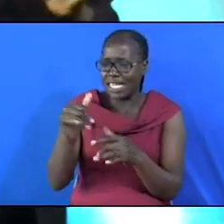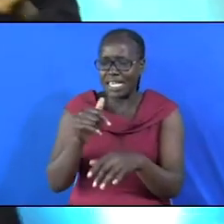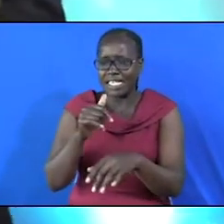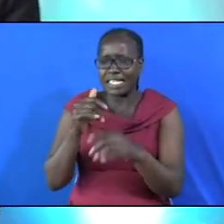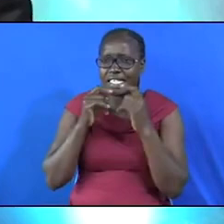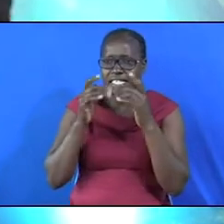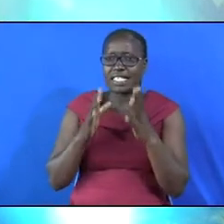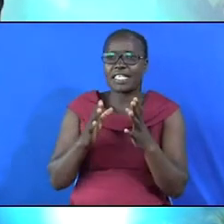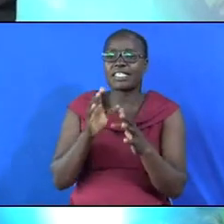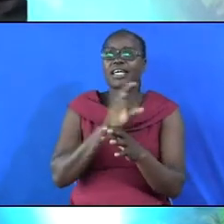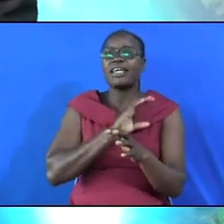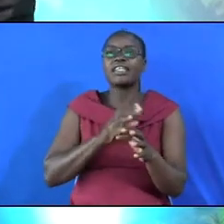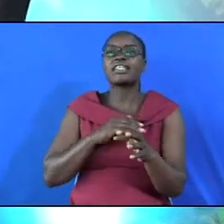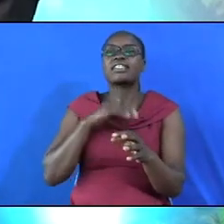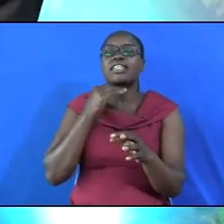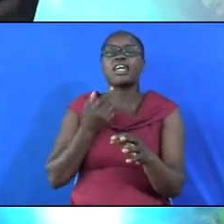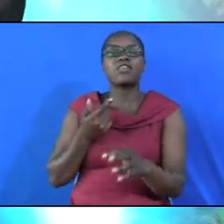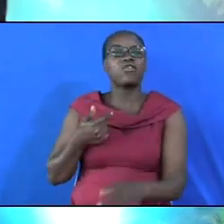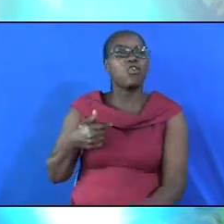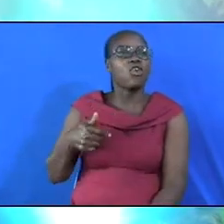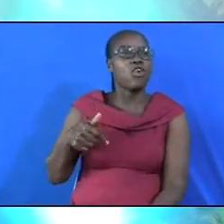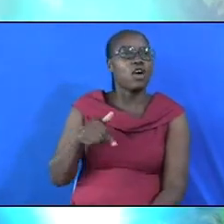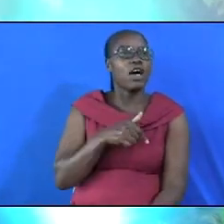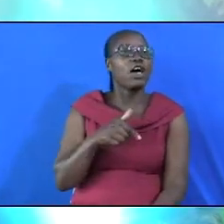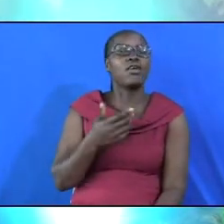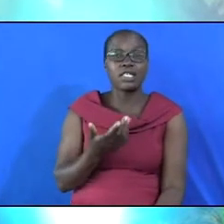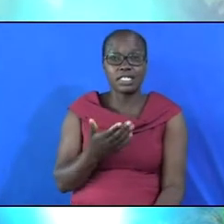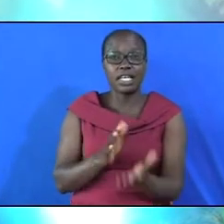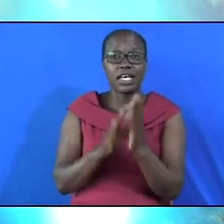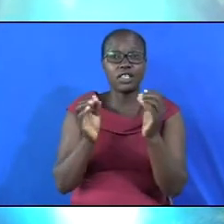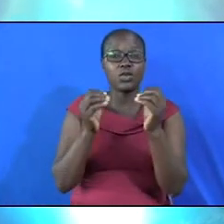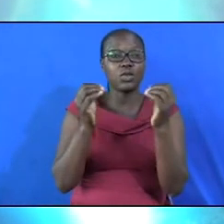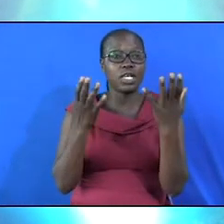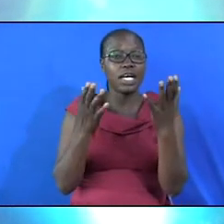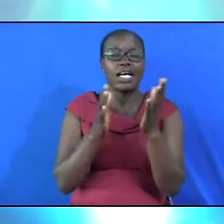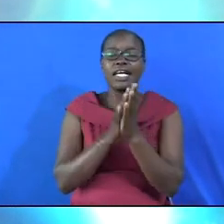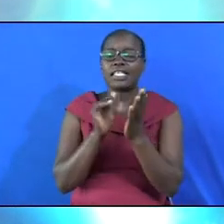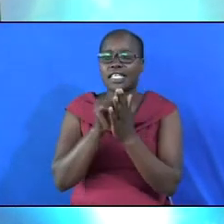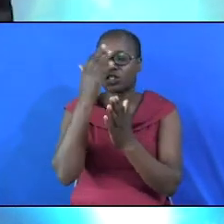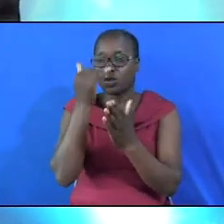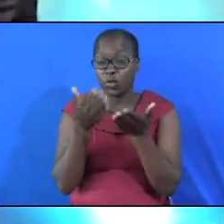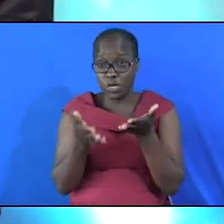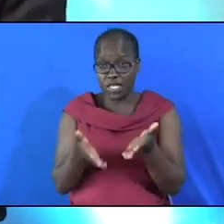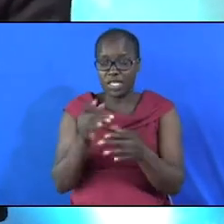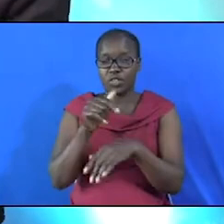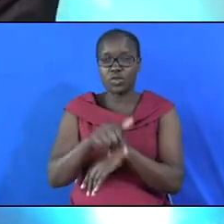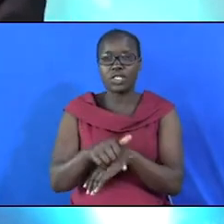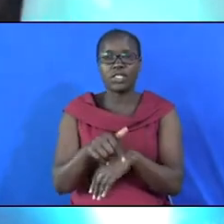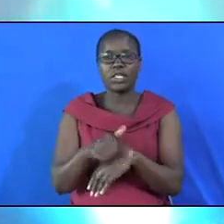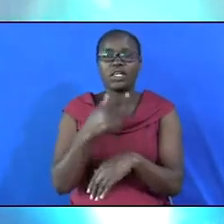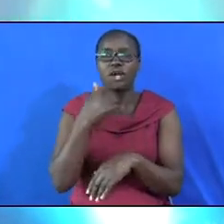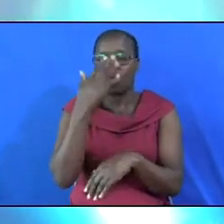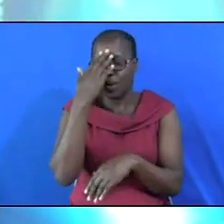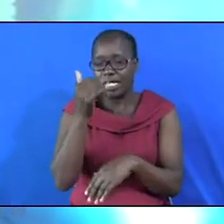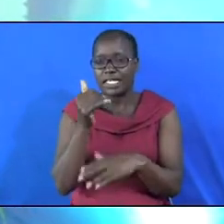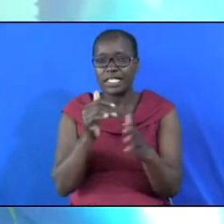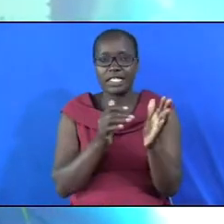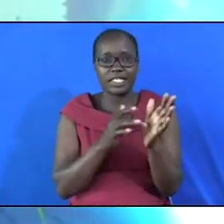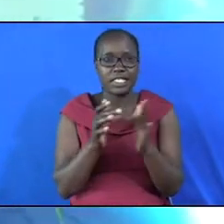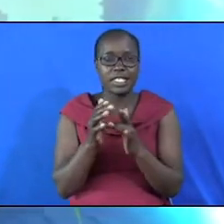sinners, Christ died for ungodly. Hallelujah. That's why you are in church today. Because